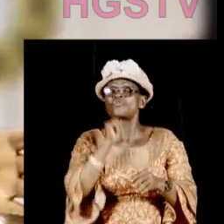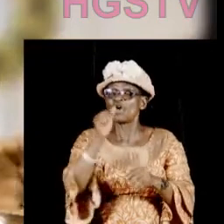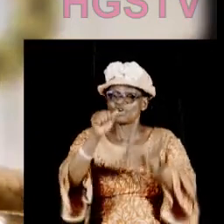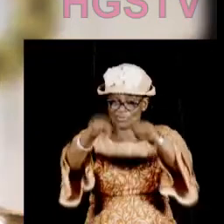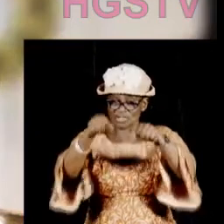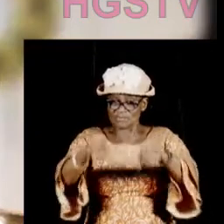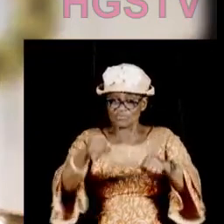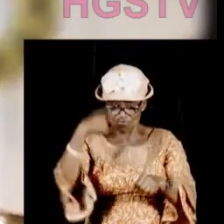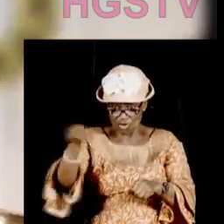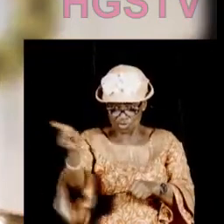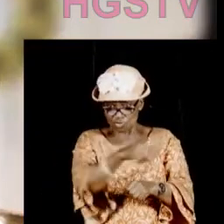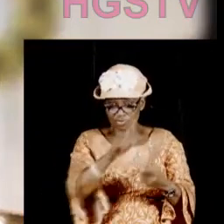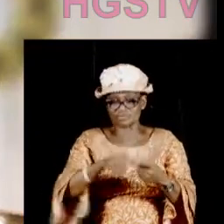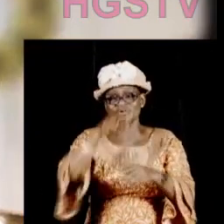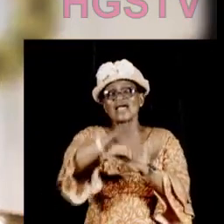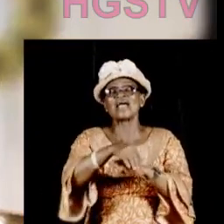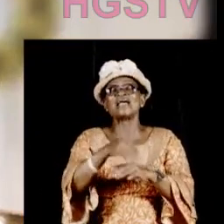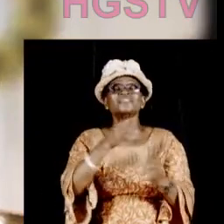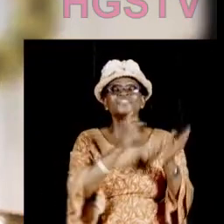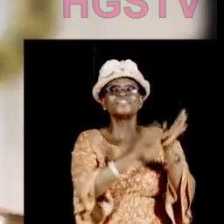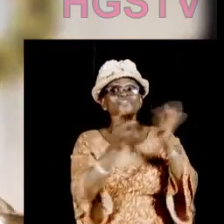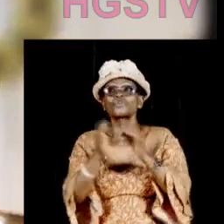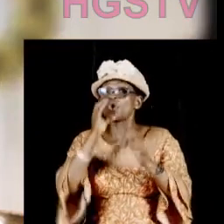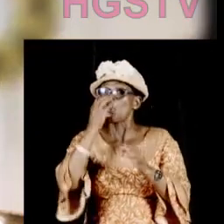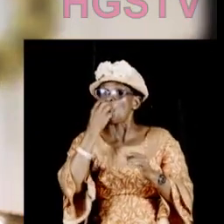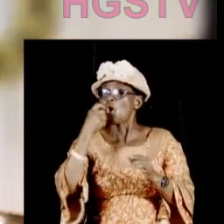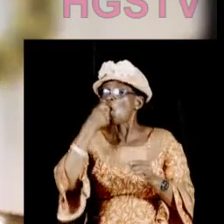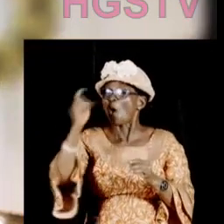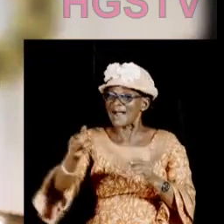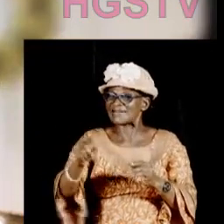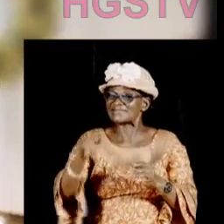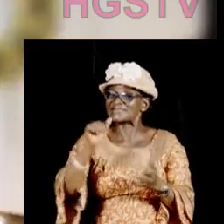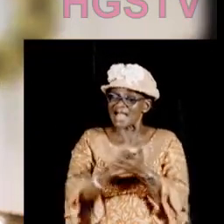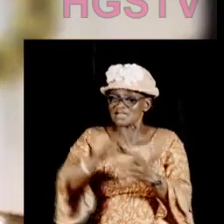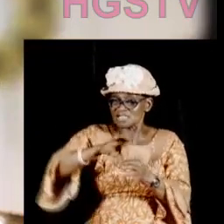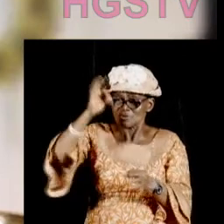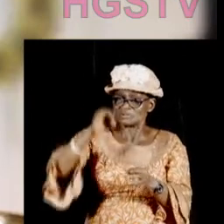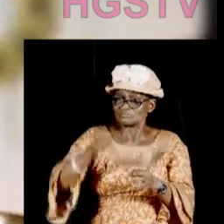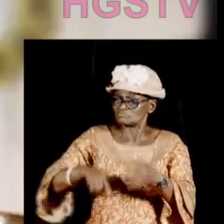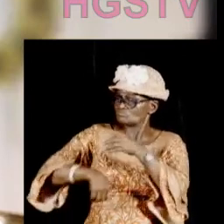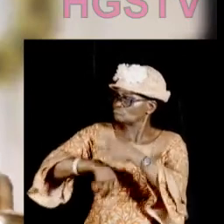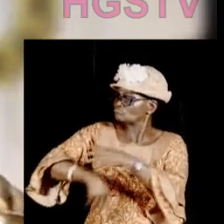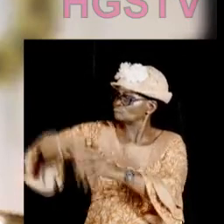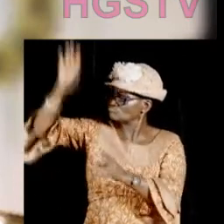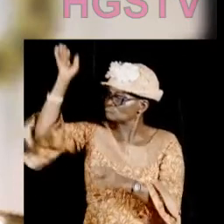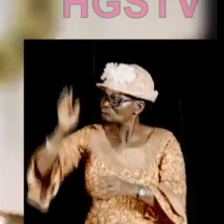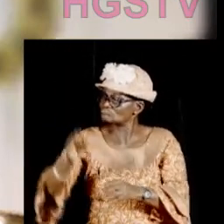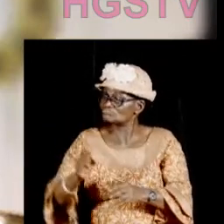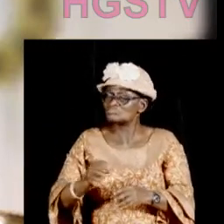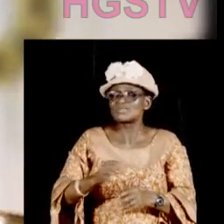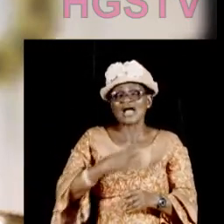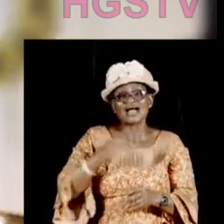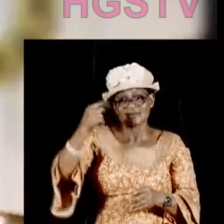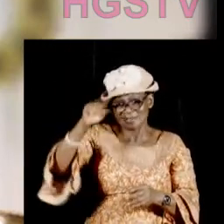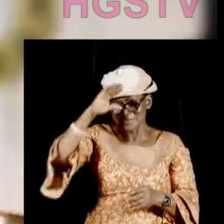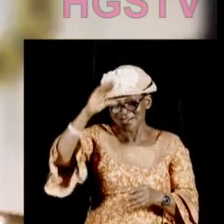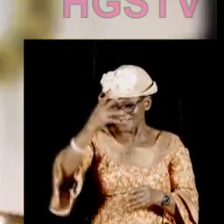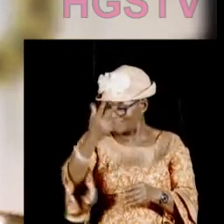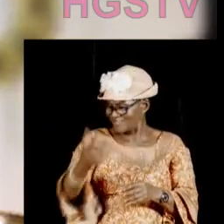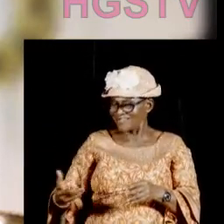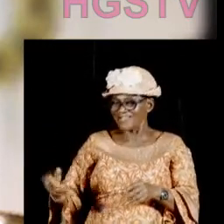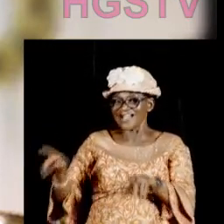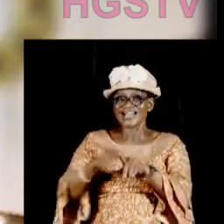commanded the spirit to get out of him, and the man was like somebody was dead. And in verse